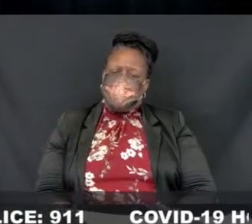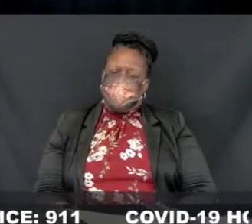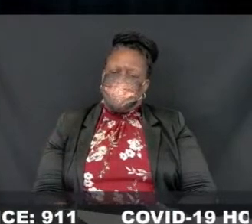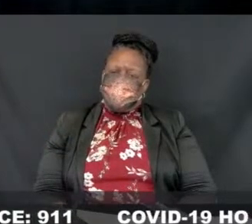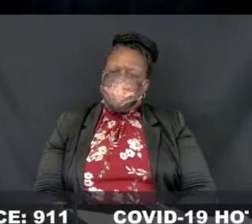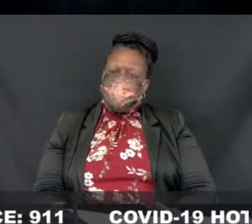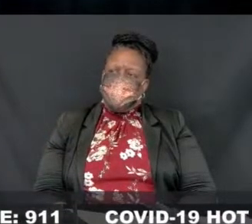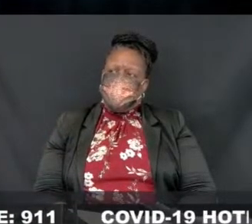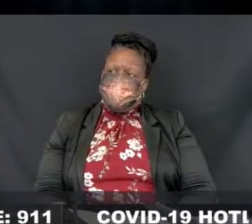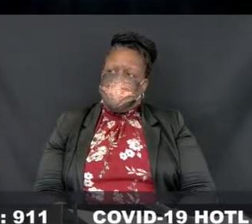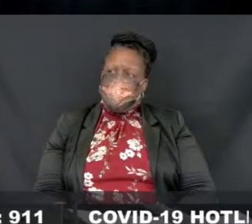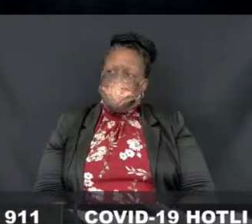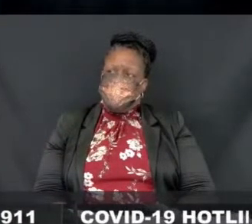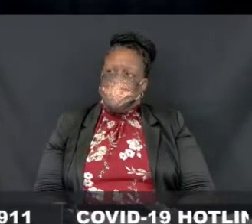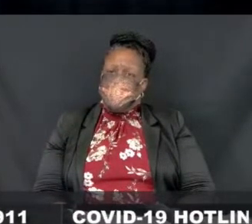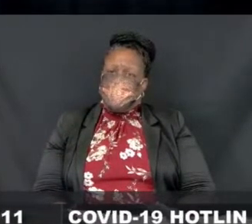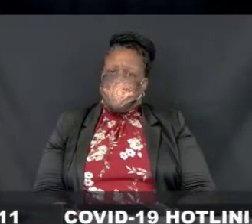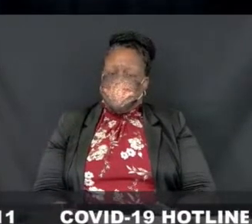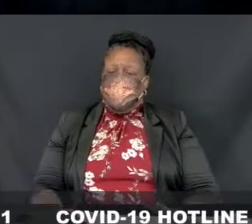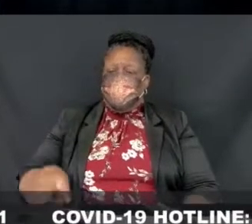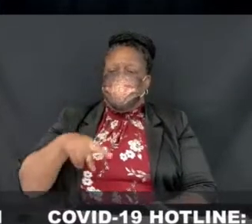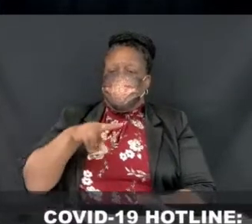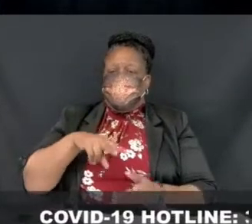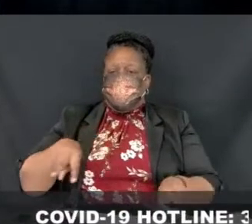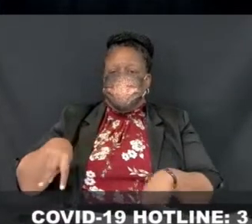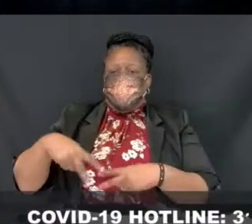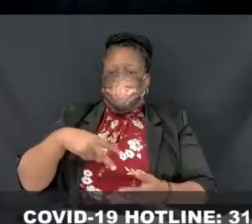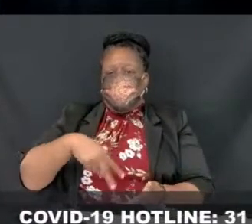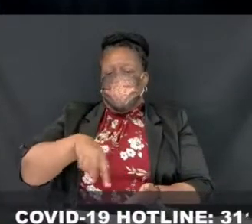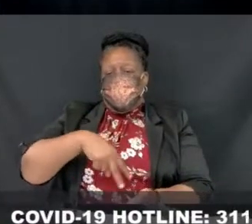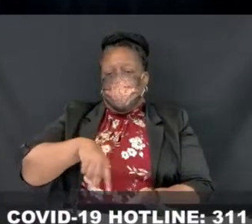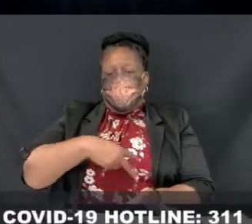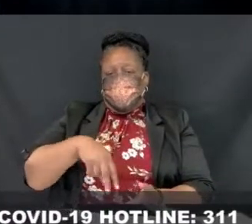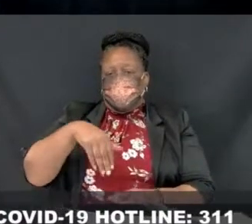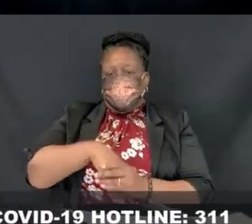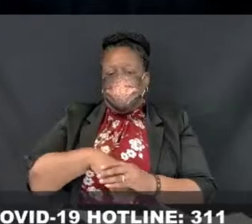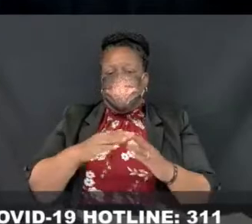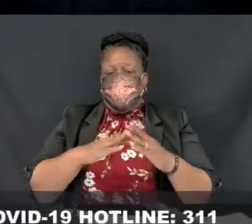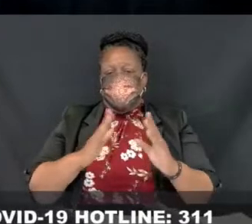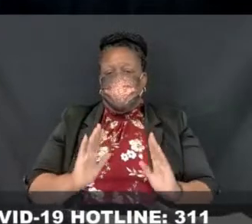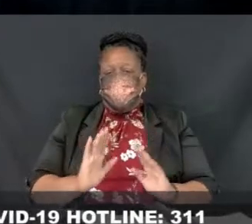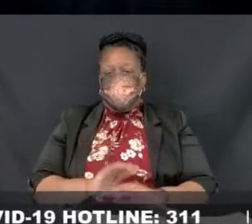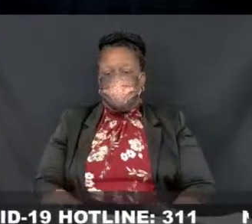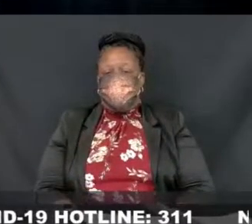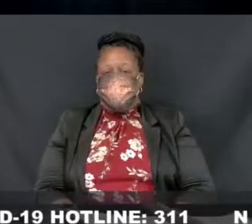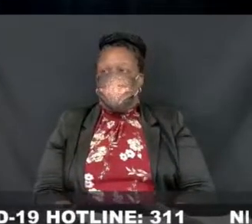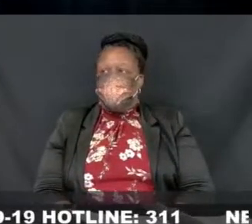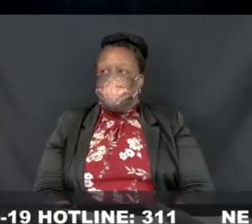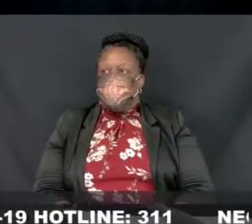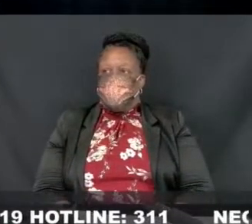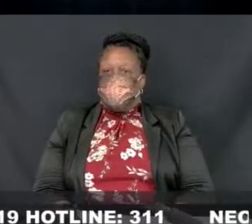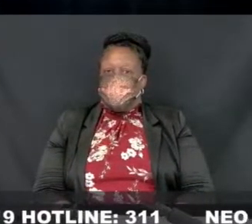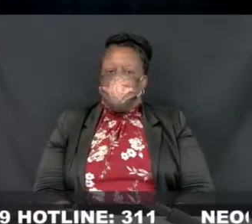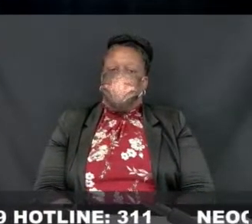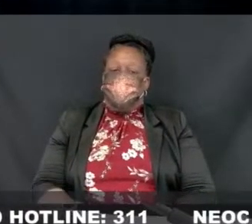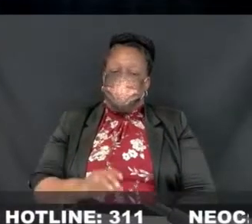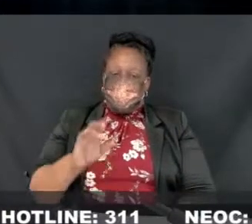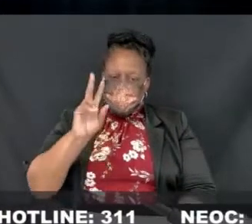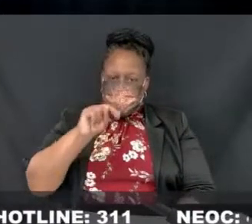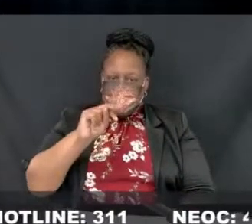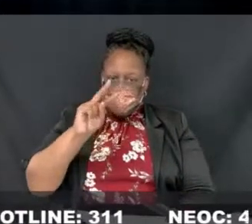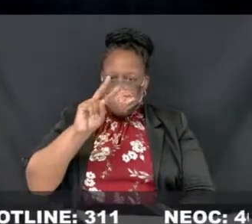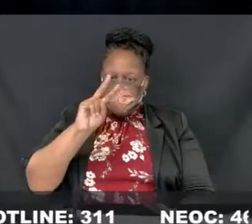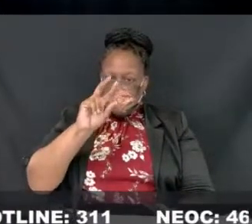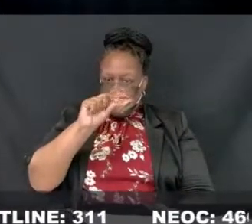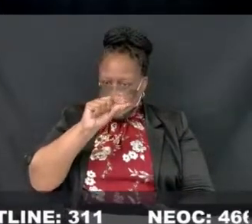I think they could say jam where you are and everything else. But then we moved on to 2021 where things got better. Do